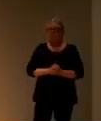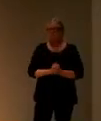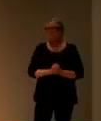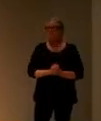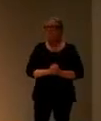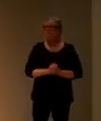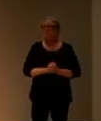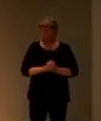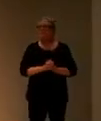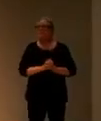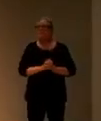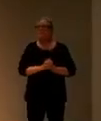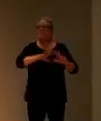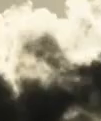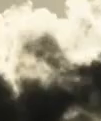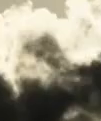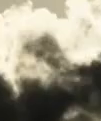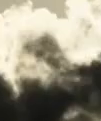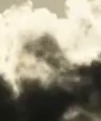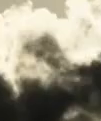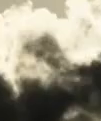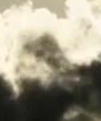Interlinked, interconnected challenges.